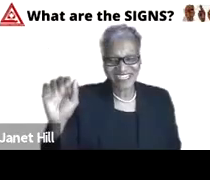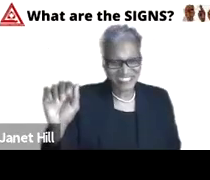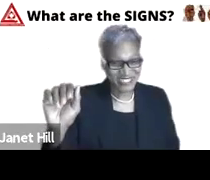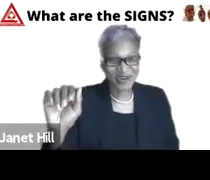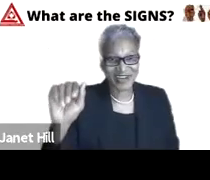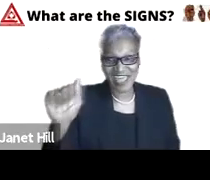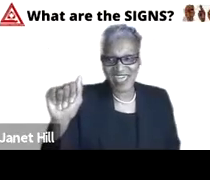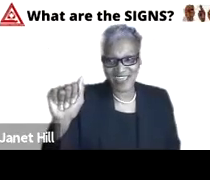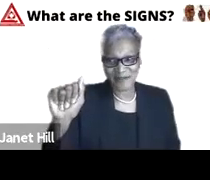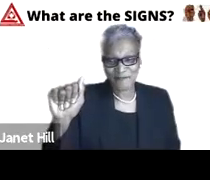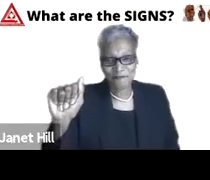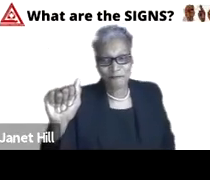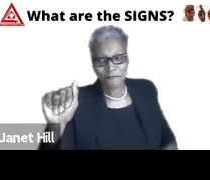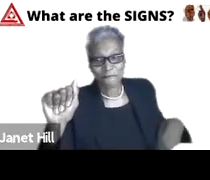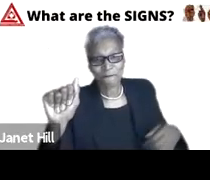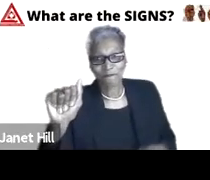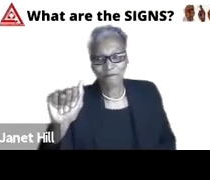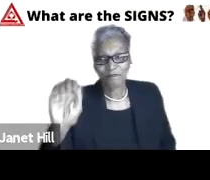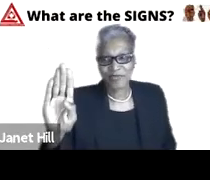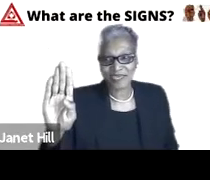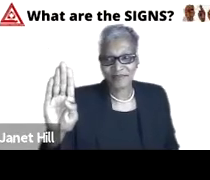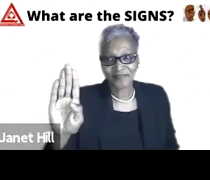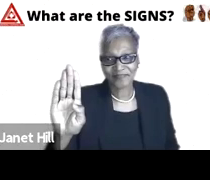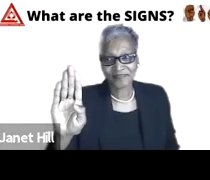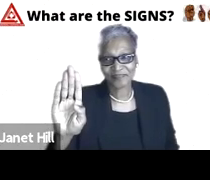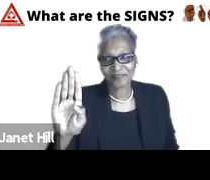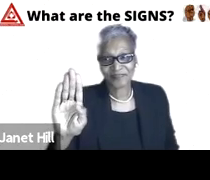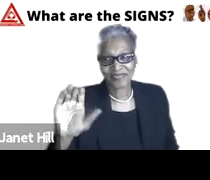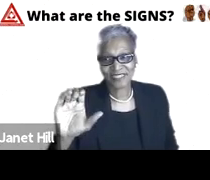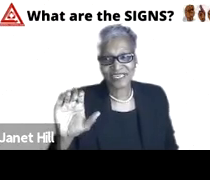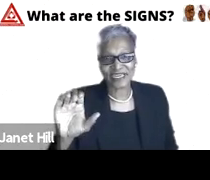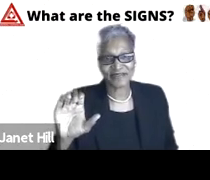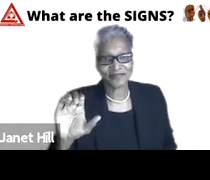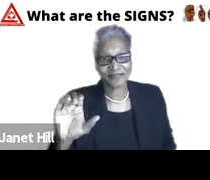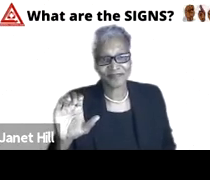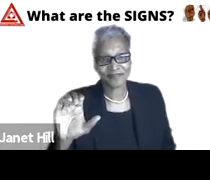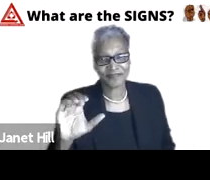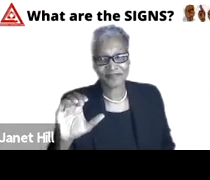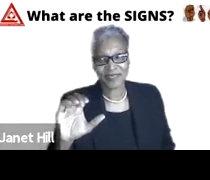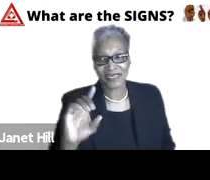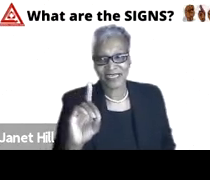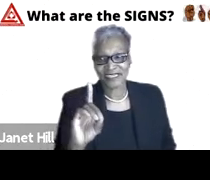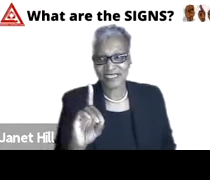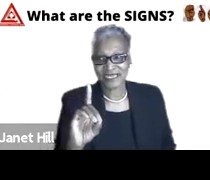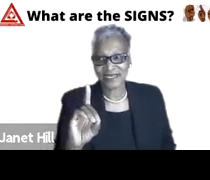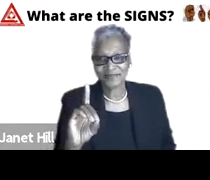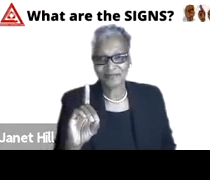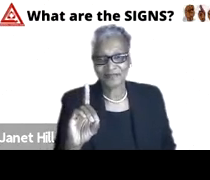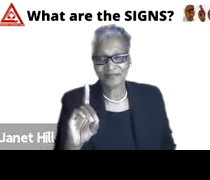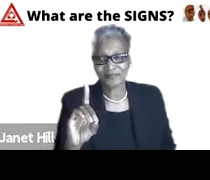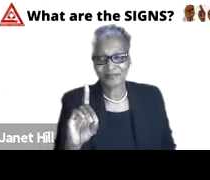All right, let's get started. A, B, C, D,